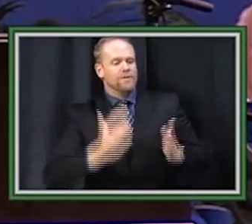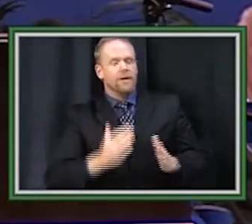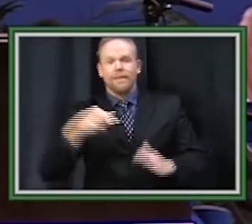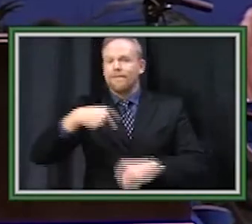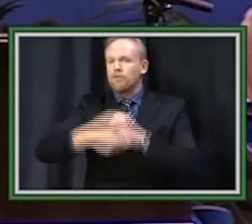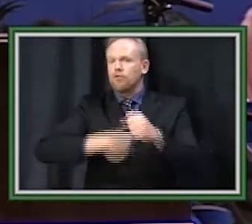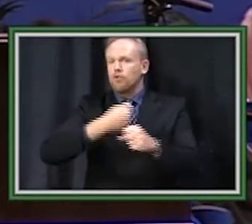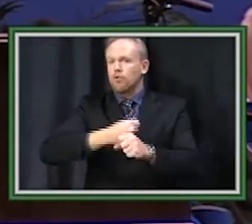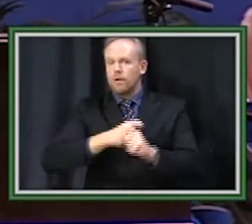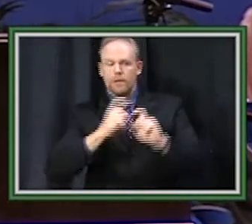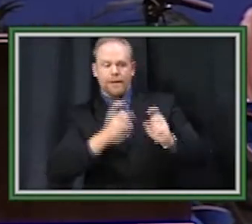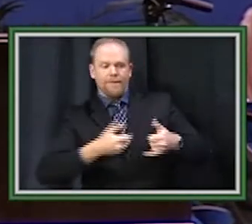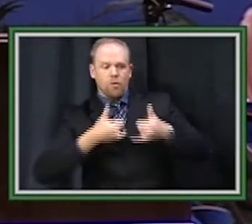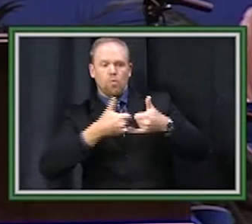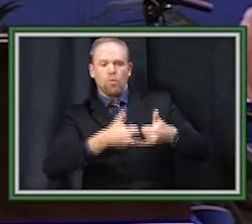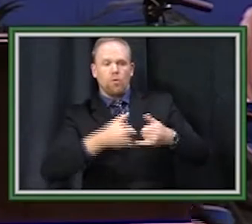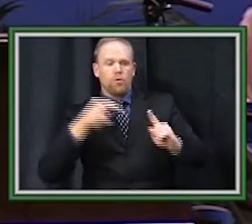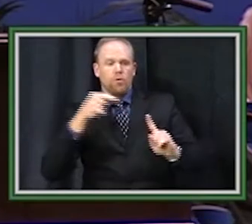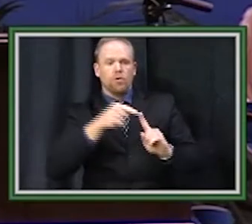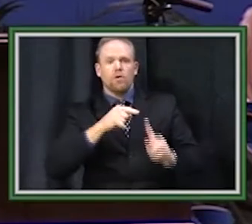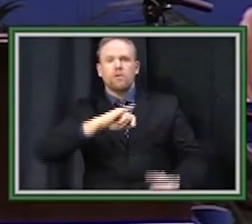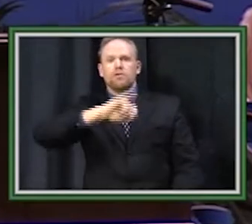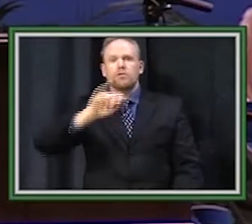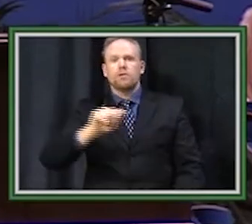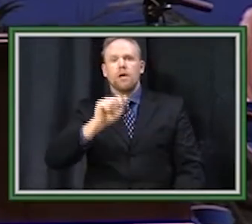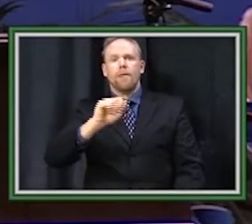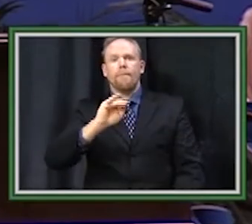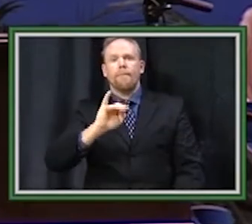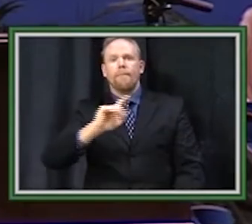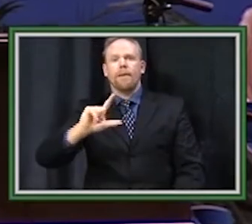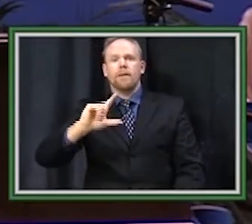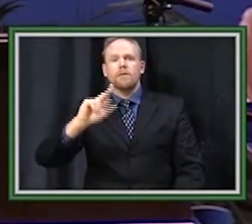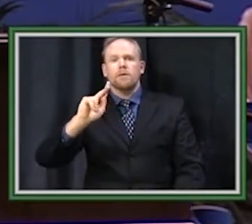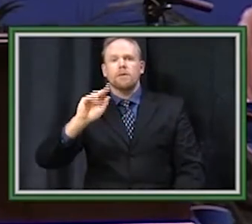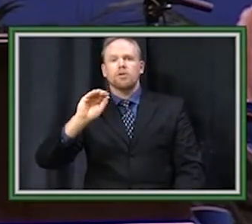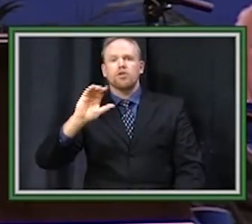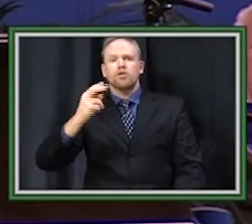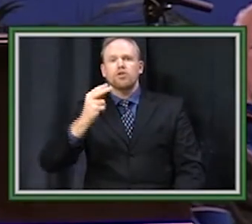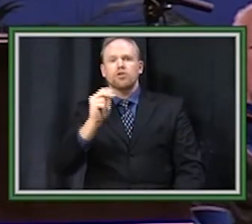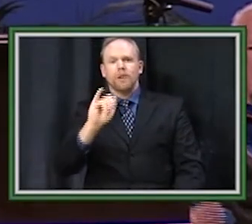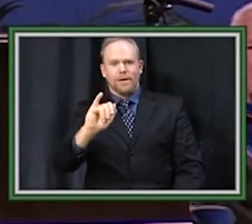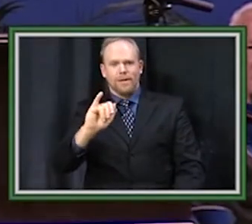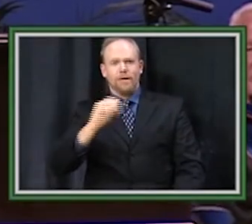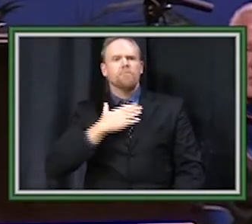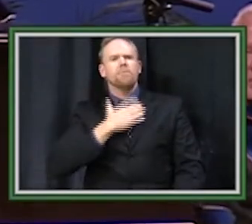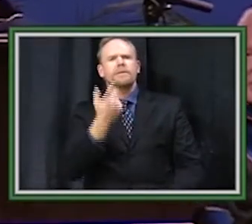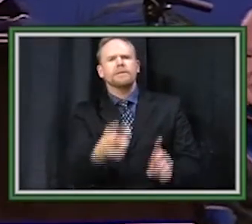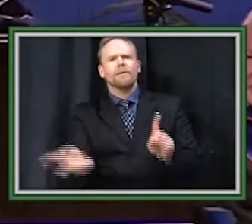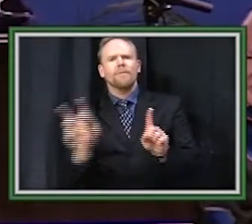we are presenting the award to Jamel Kochai. Please join me at the podium.